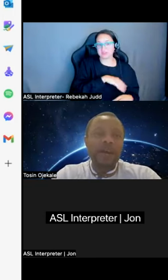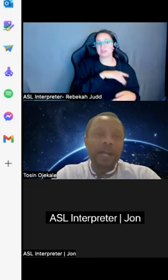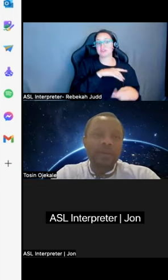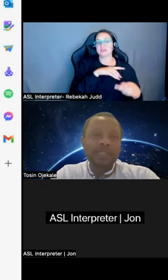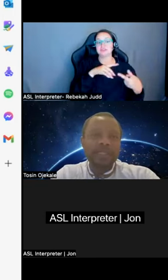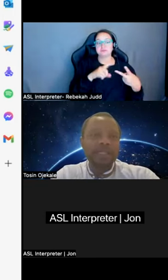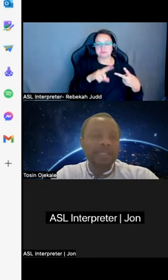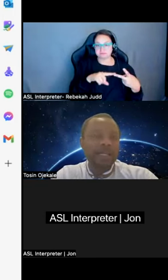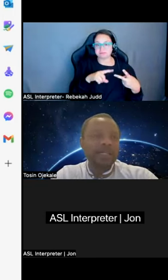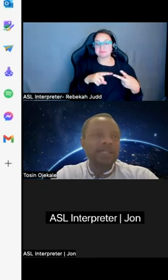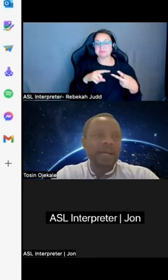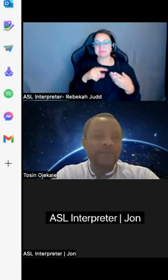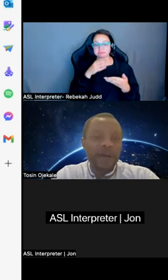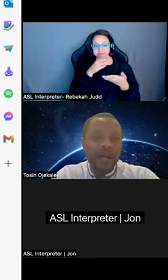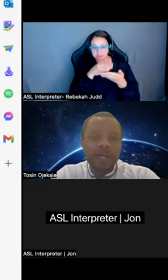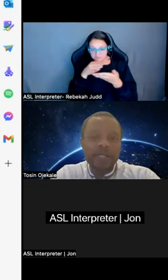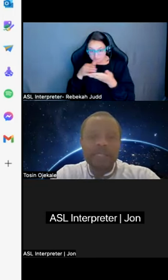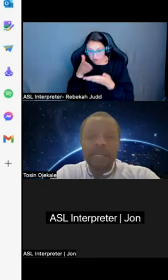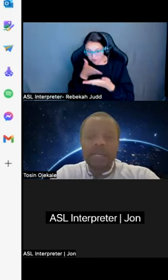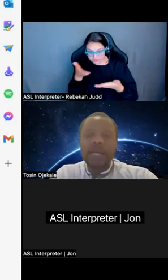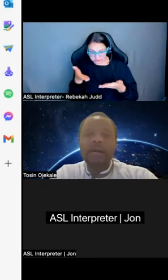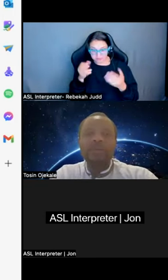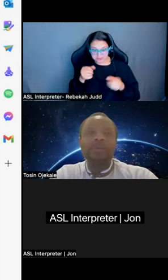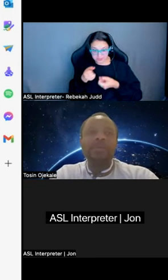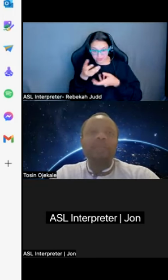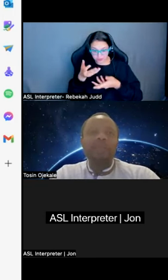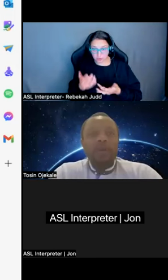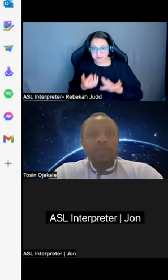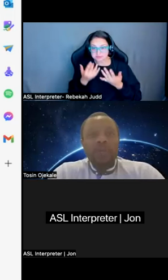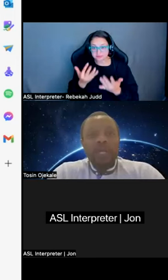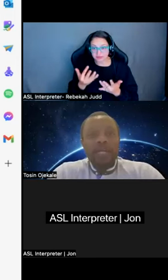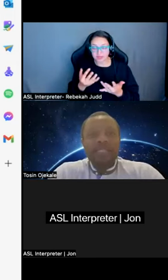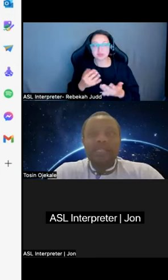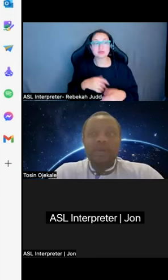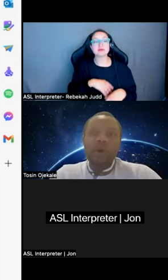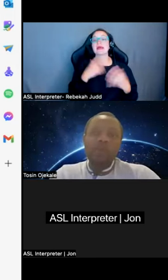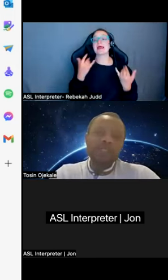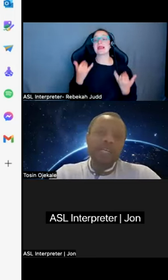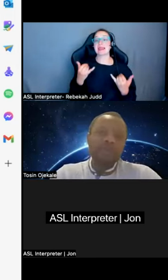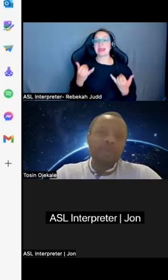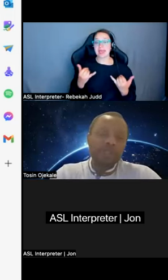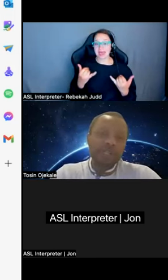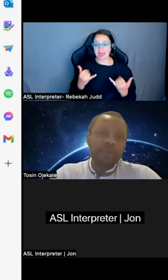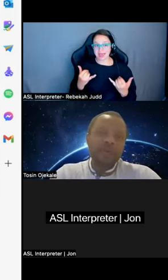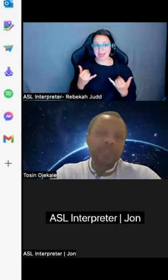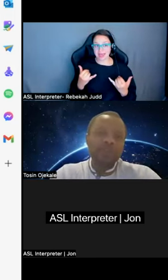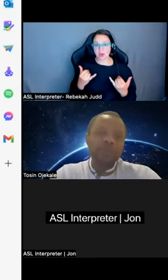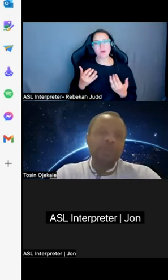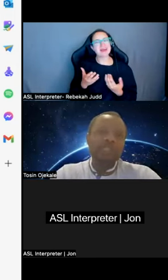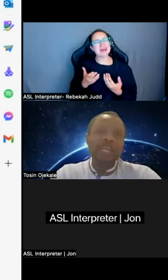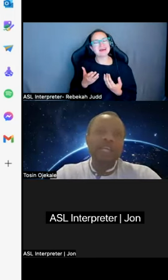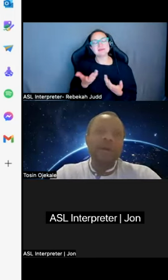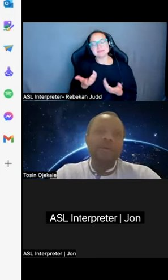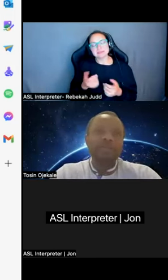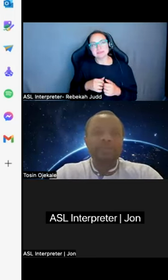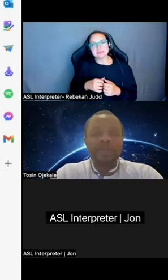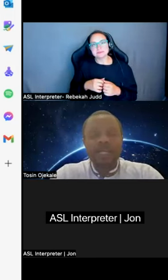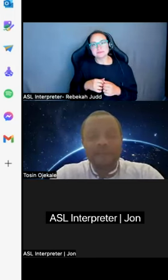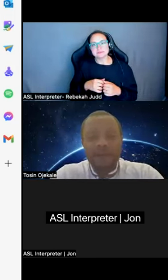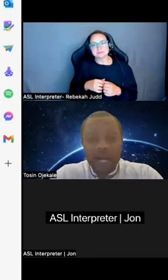of fire within the data center environment. Now, because we know that it is almost impossible for you to say you